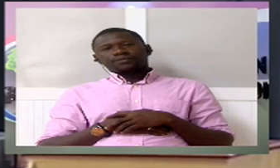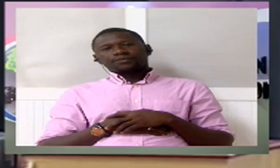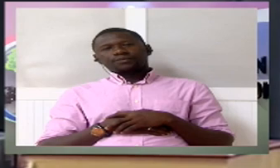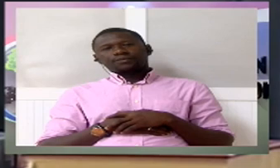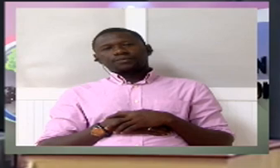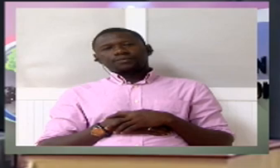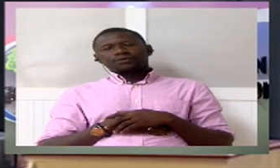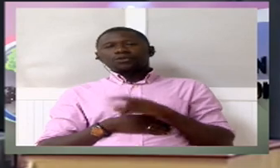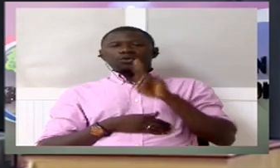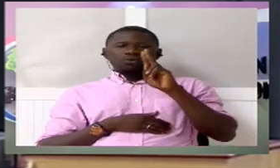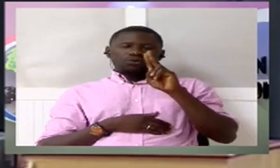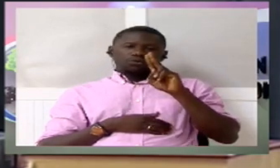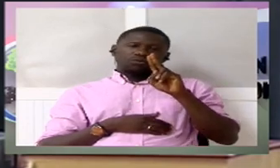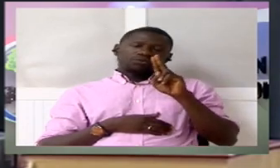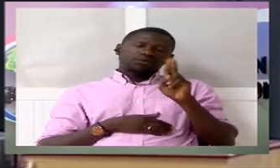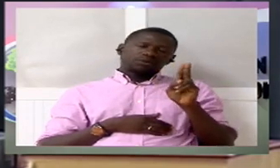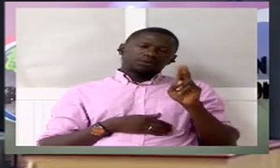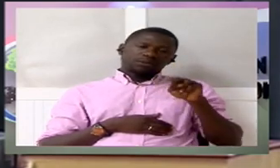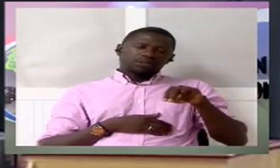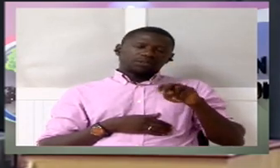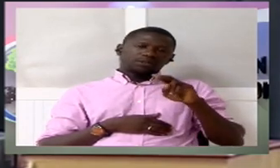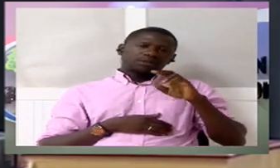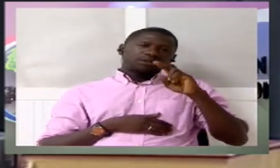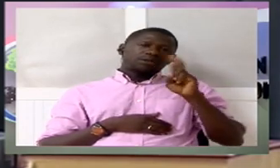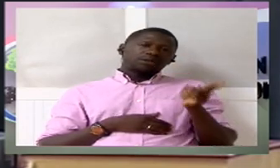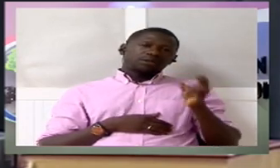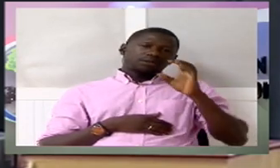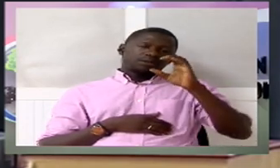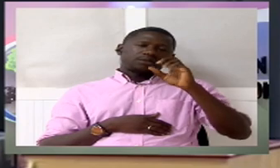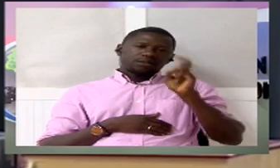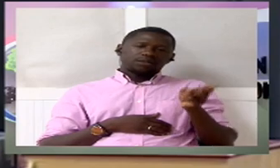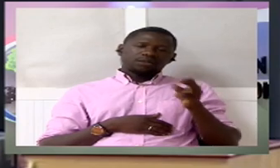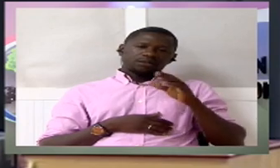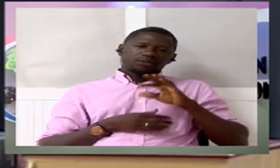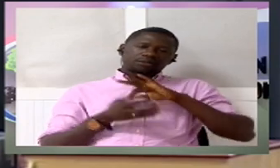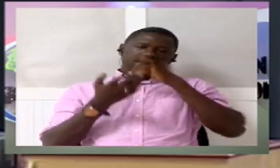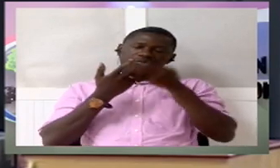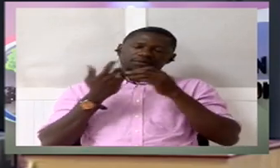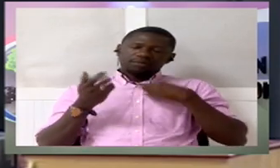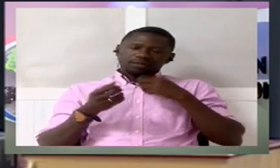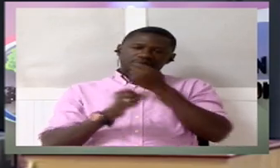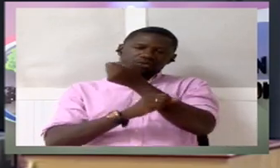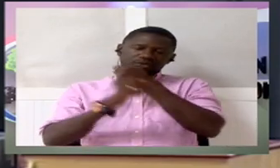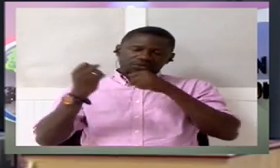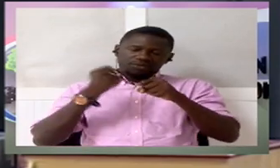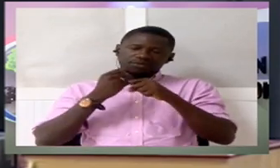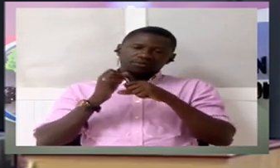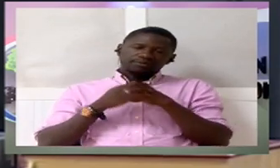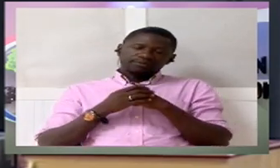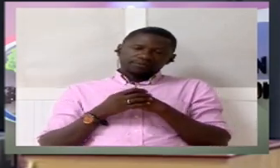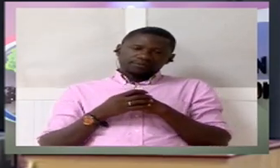UNHCR natana case refer. Then the UNHCR referred my case.